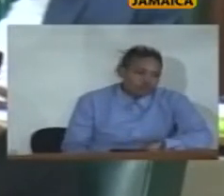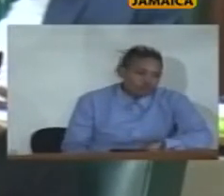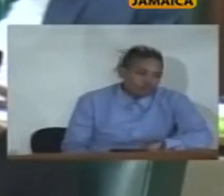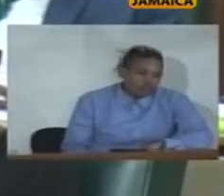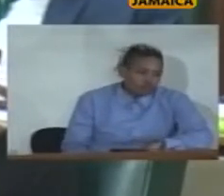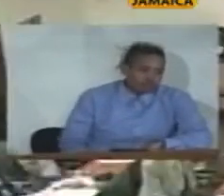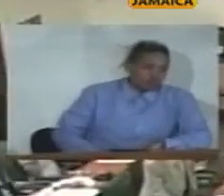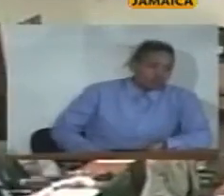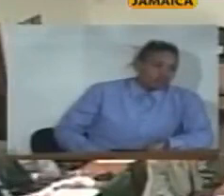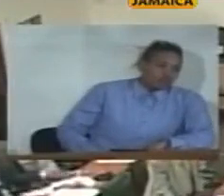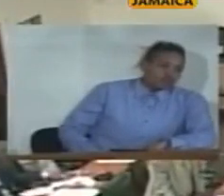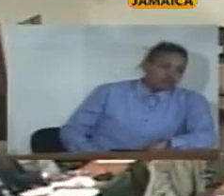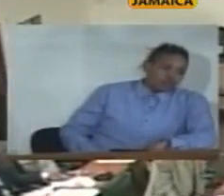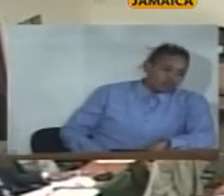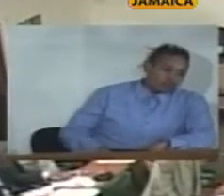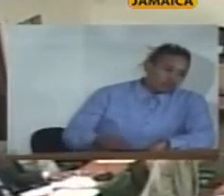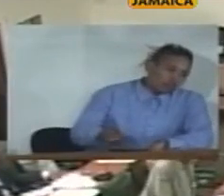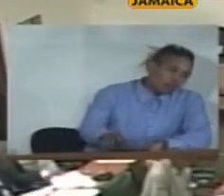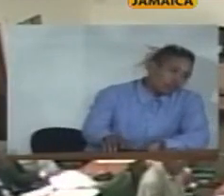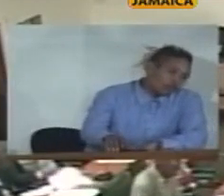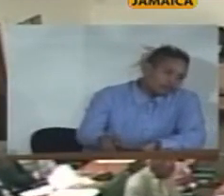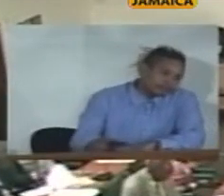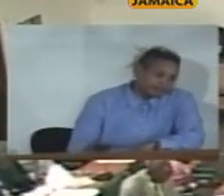Take the other two.